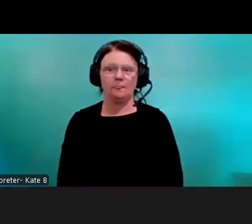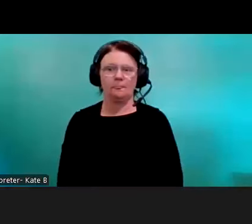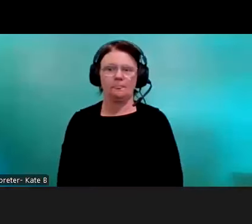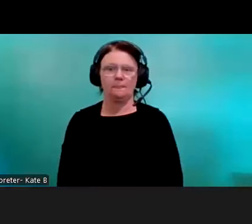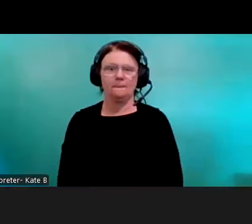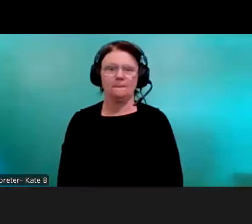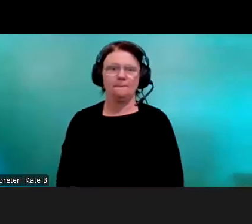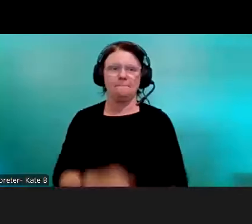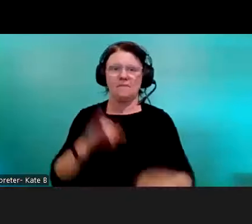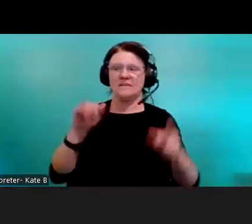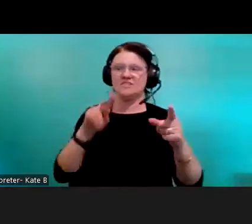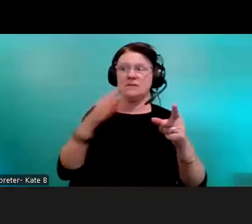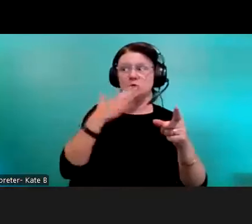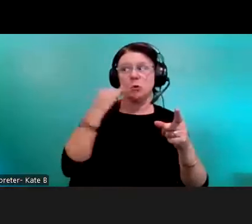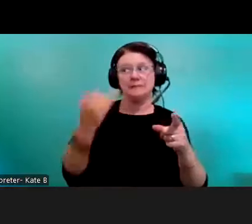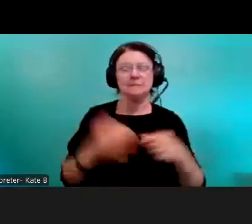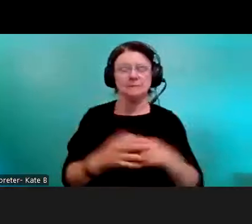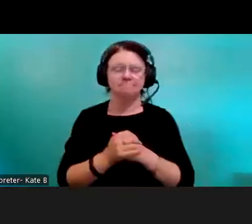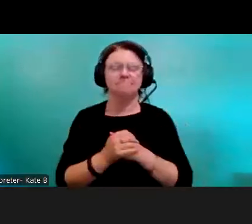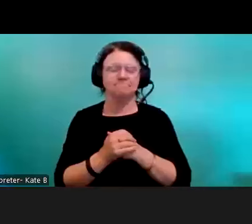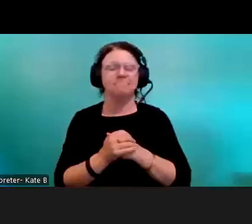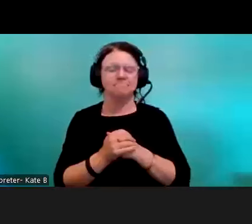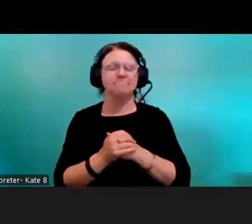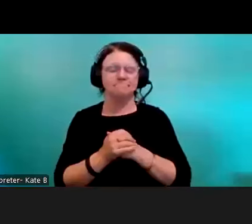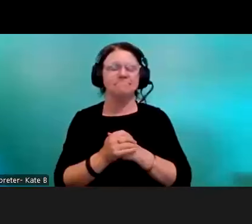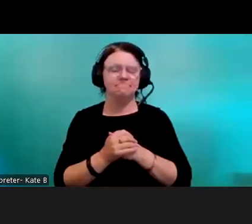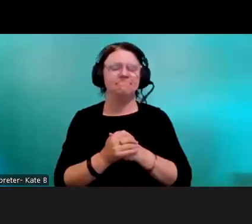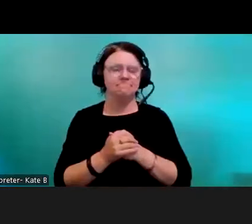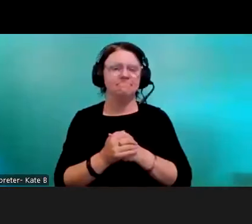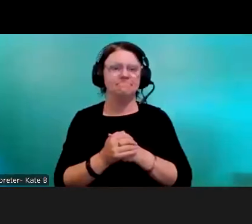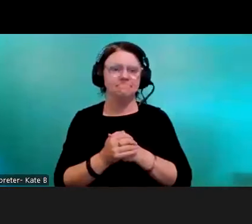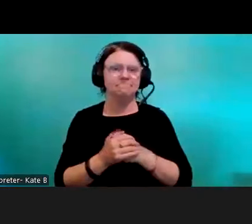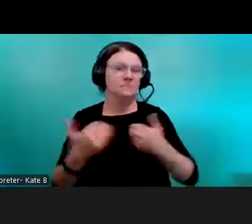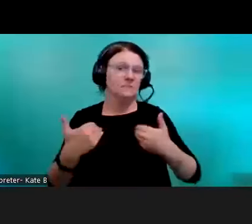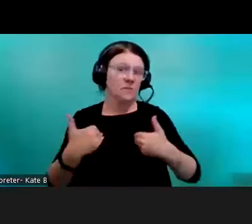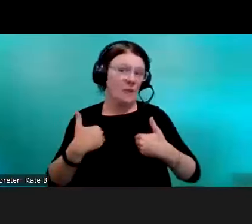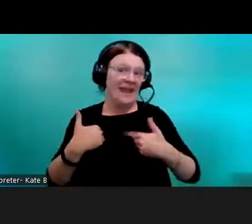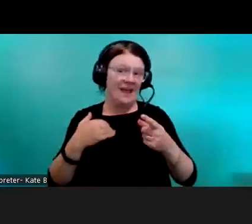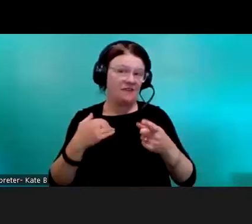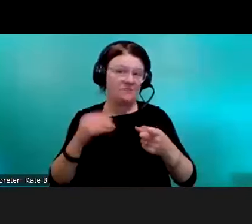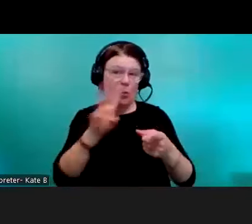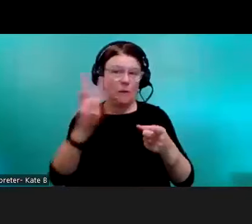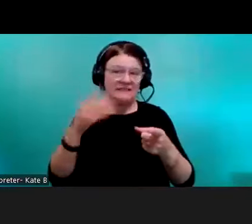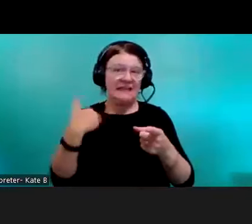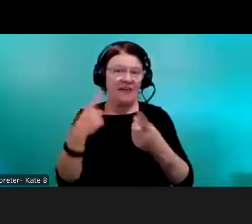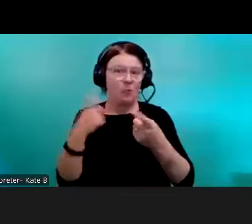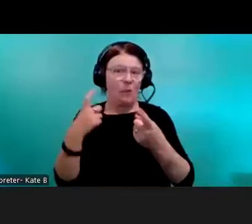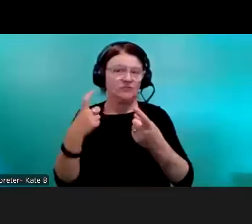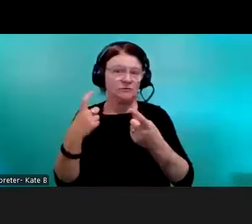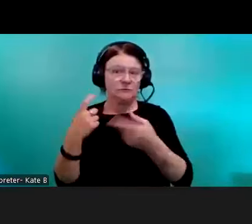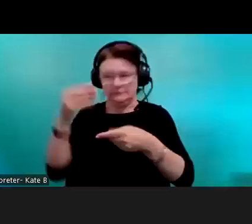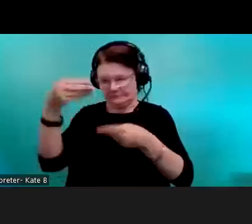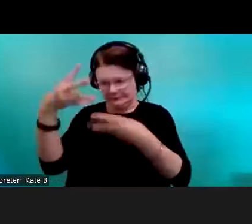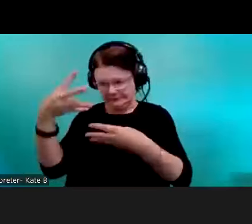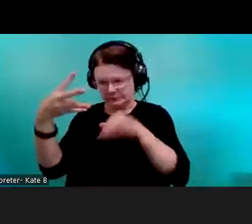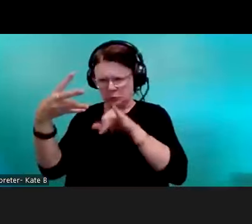That's a great idea. And like I said, we do have questions ready to go if on our website if people are